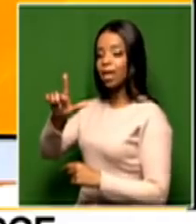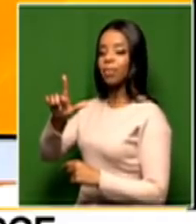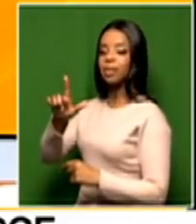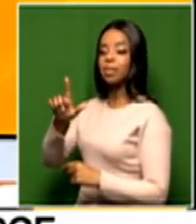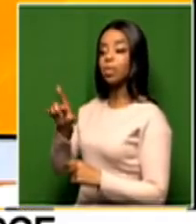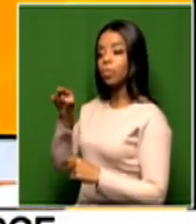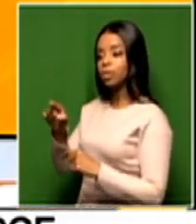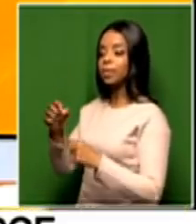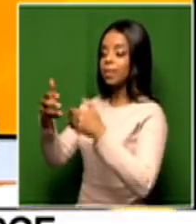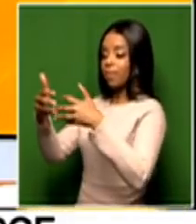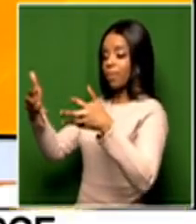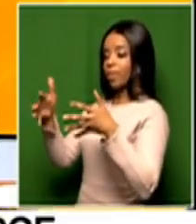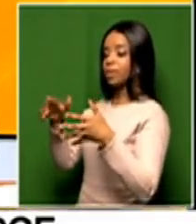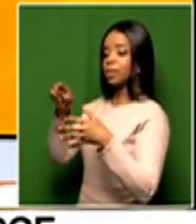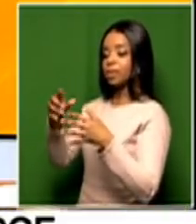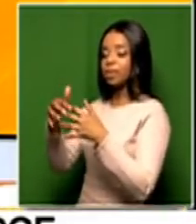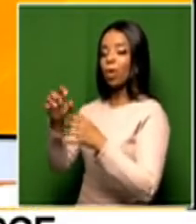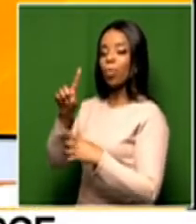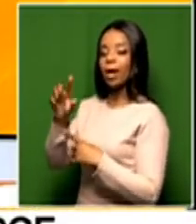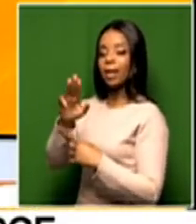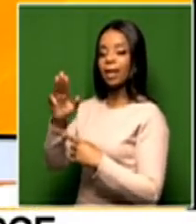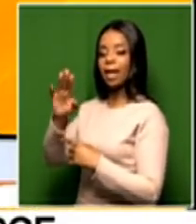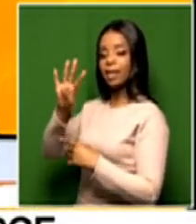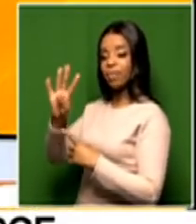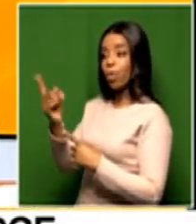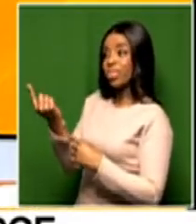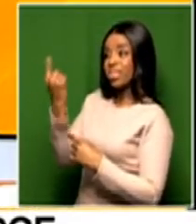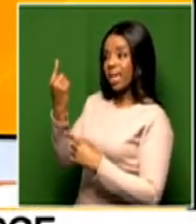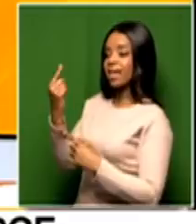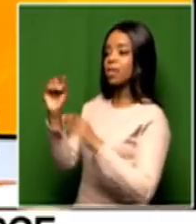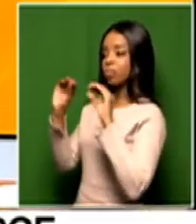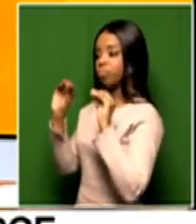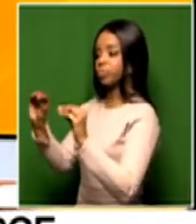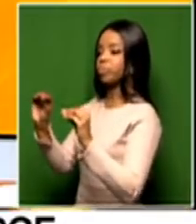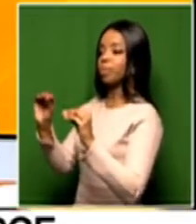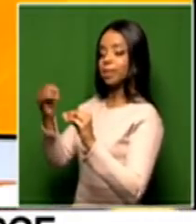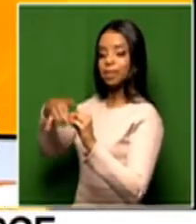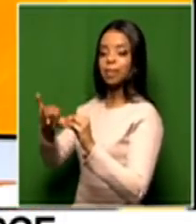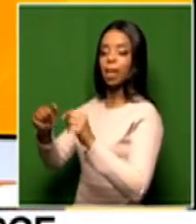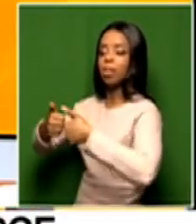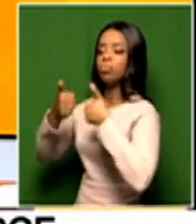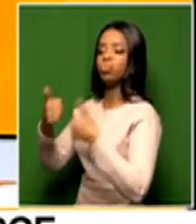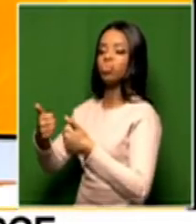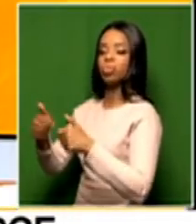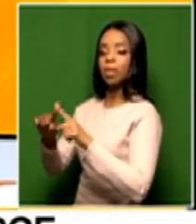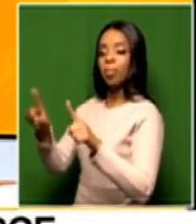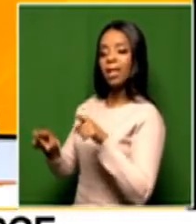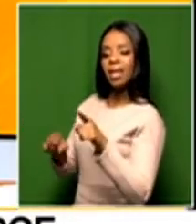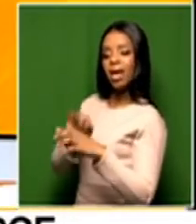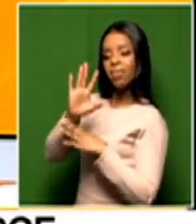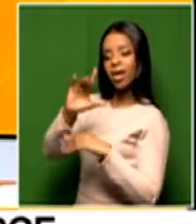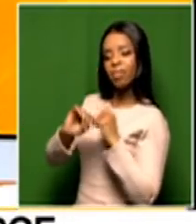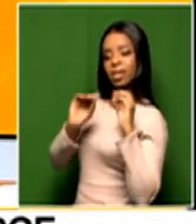in 1994 was in a better physical condition than the one that is 5 months old. I mean, this is